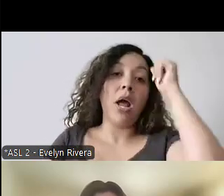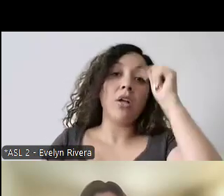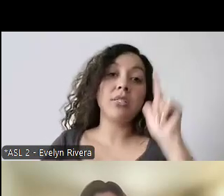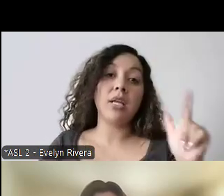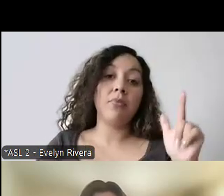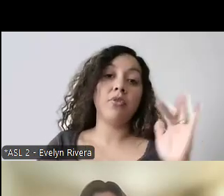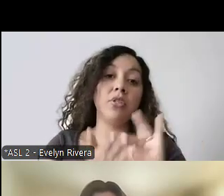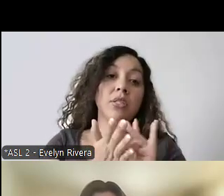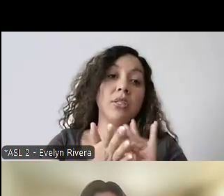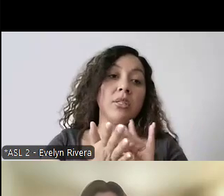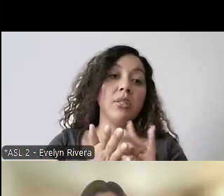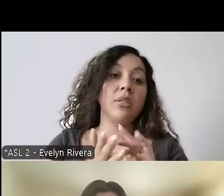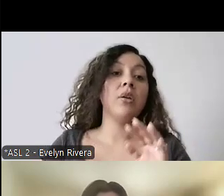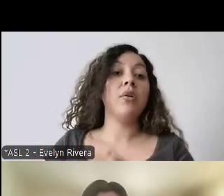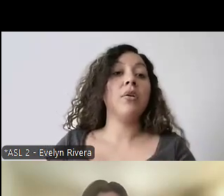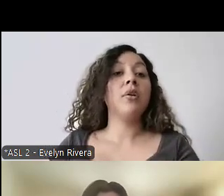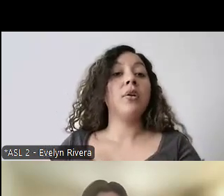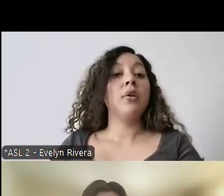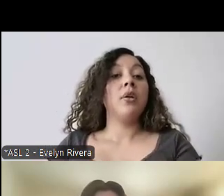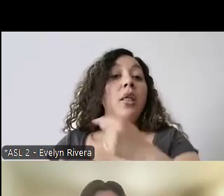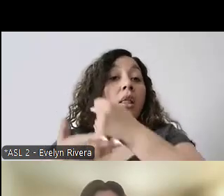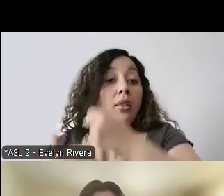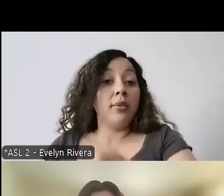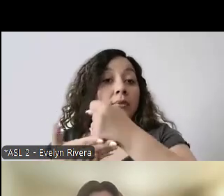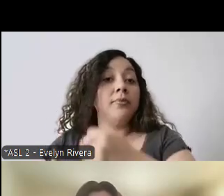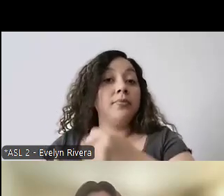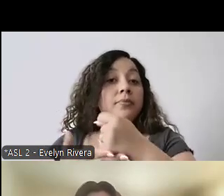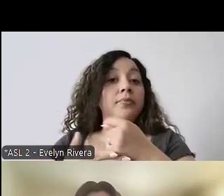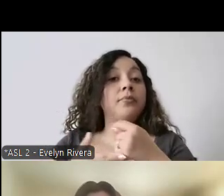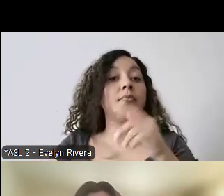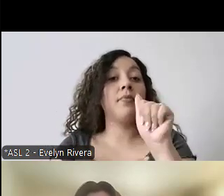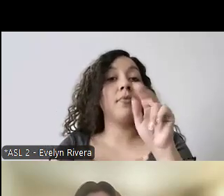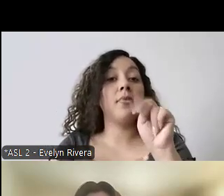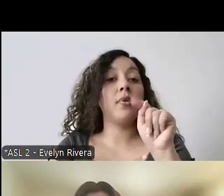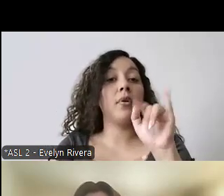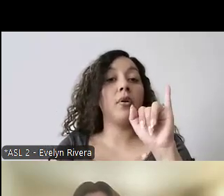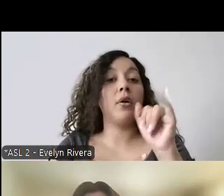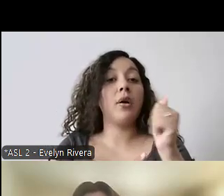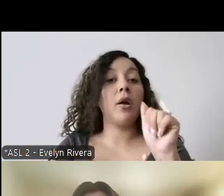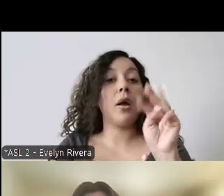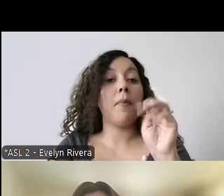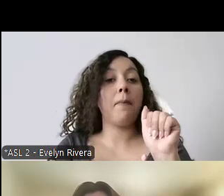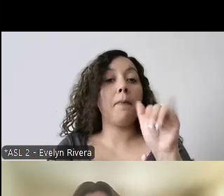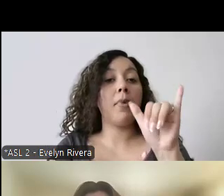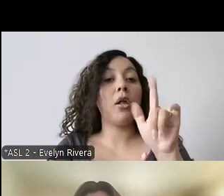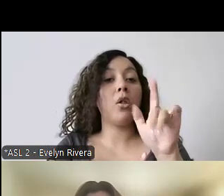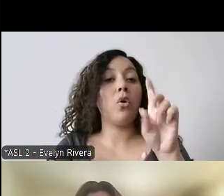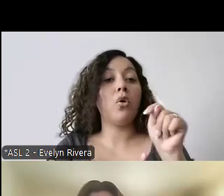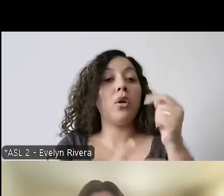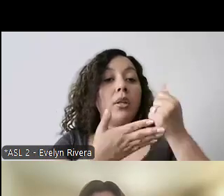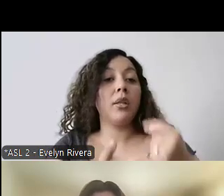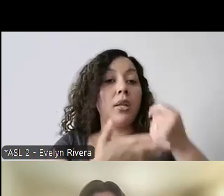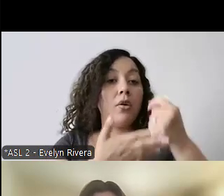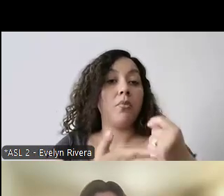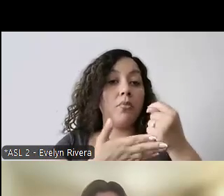bans step therapy for the anti-amyloid therapies, and then it provides non-restrictive coverage criteria and makes denial appeals